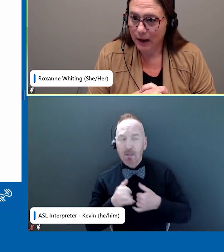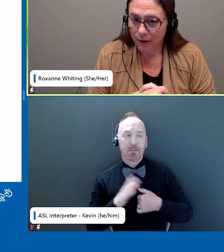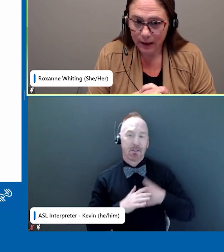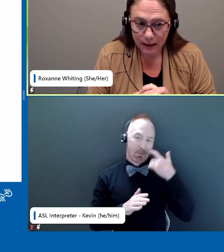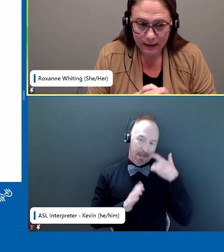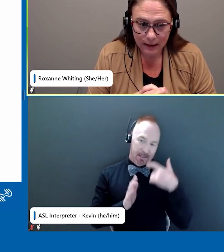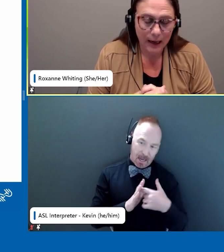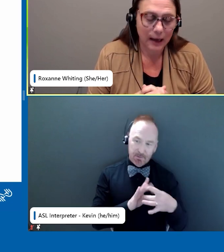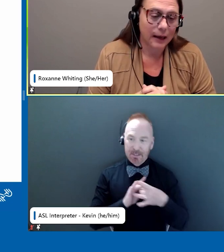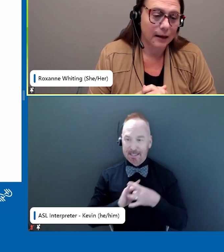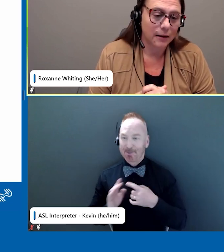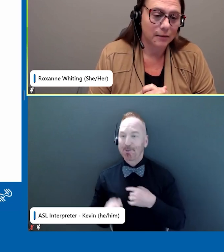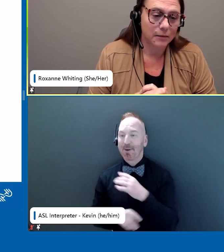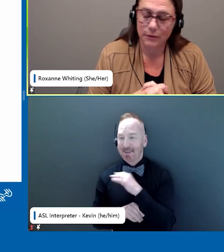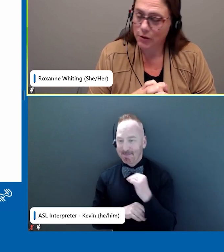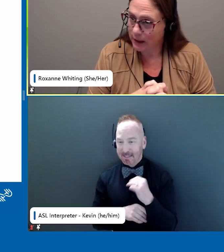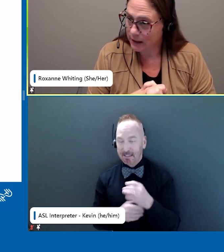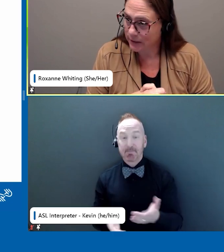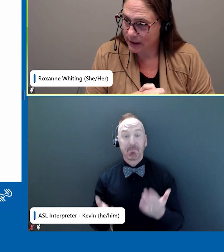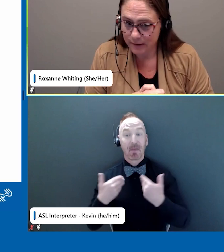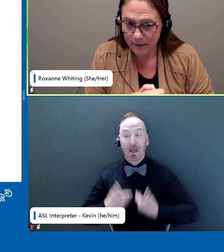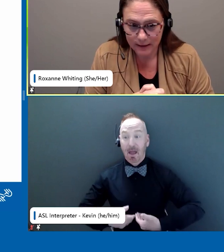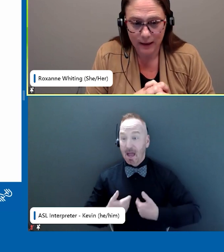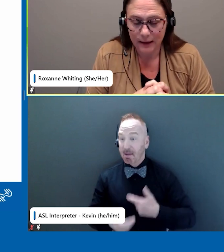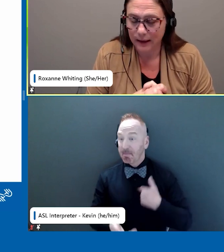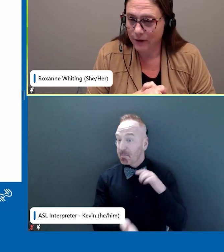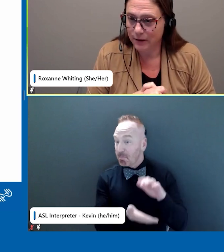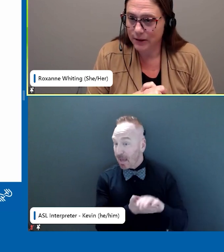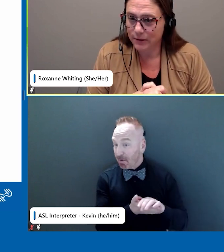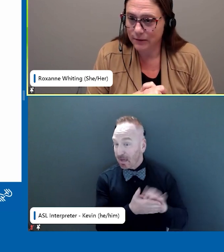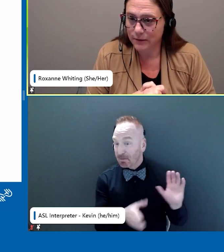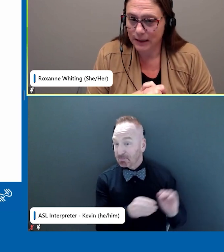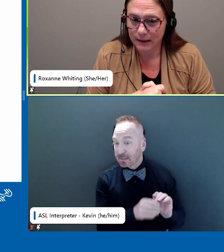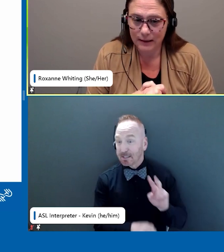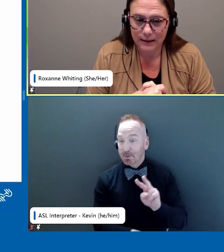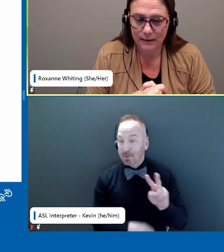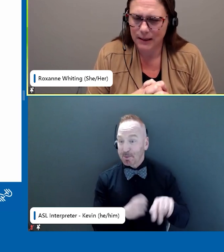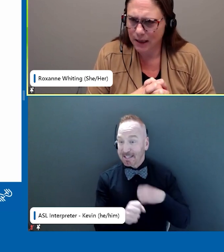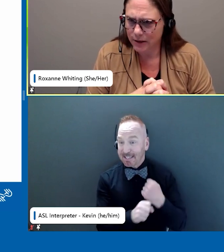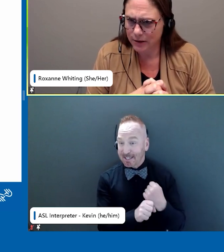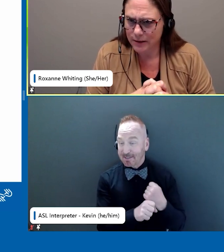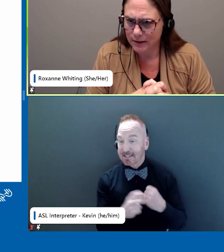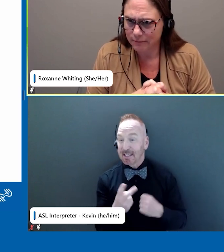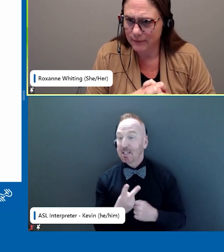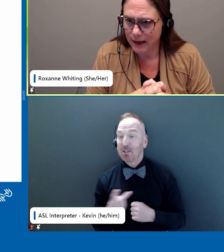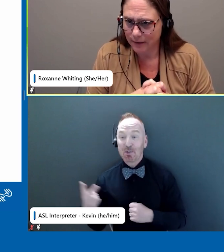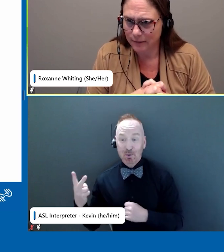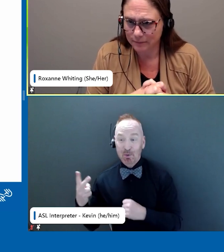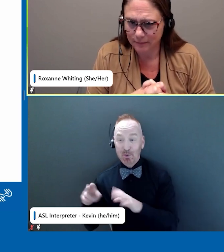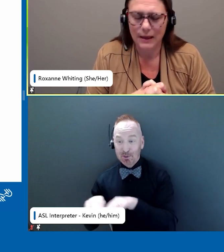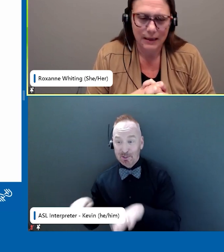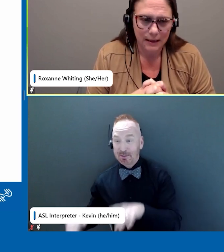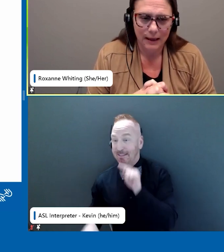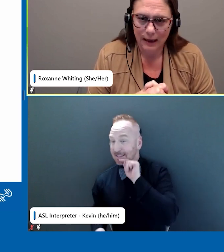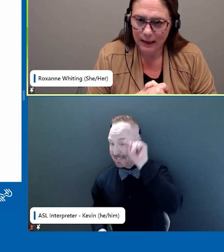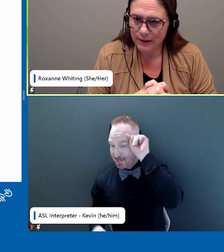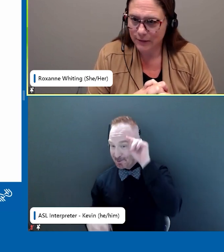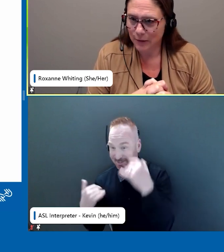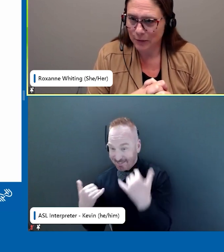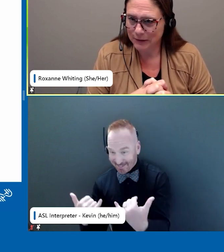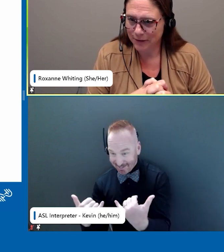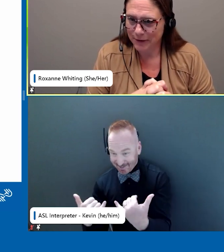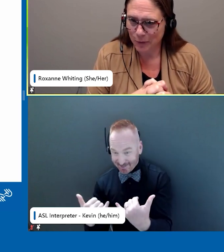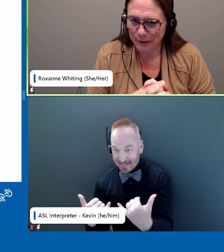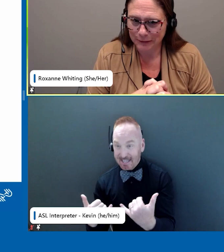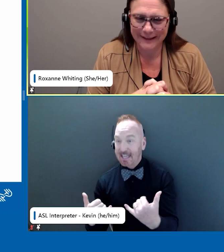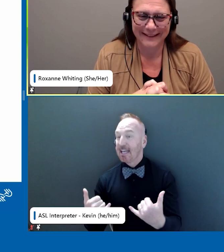I am married, 22 years, and I've got two kids, teenagers now, heading into